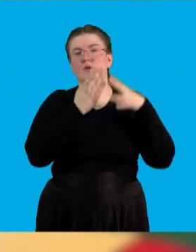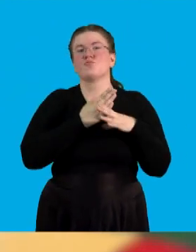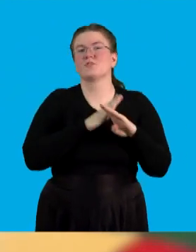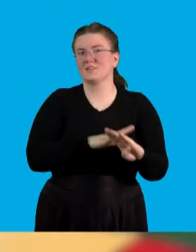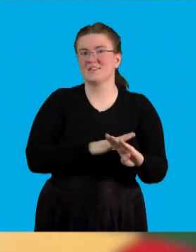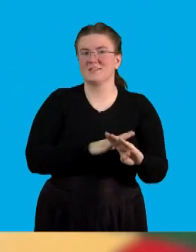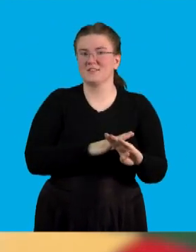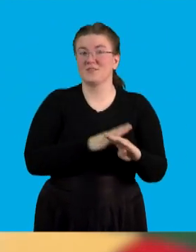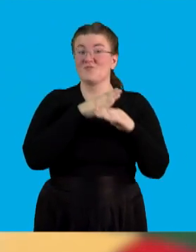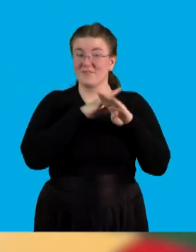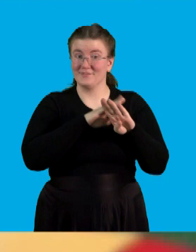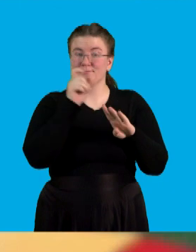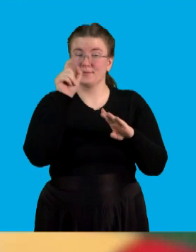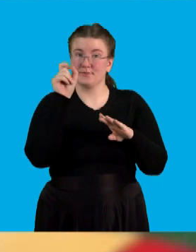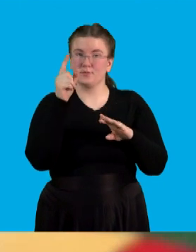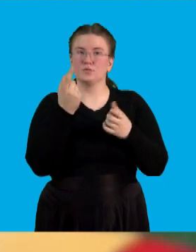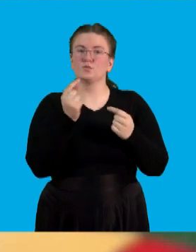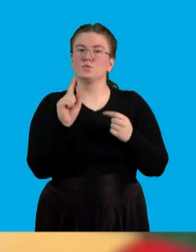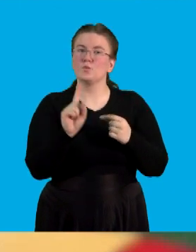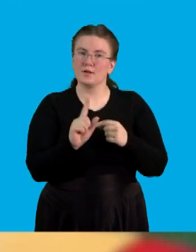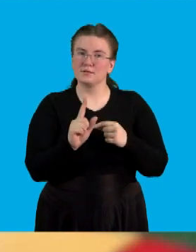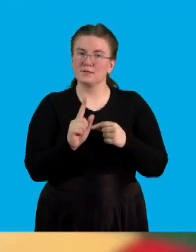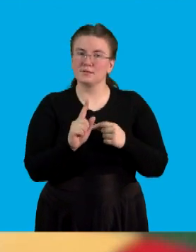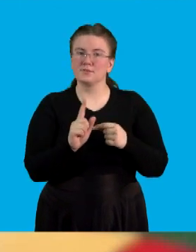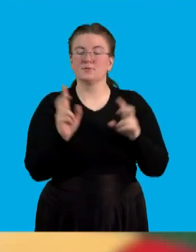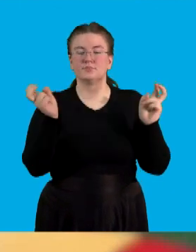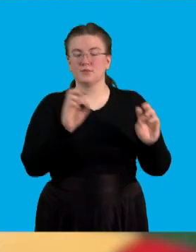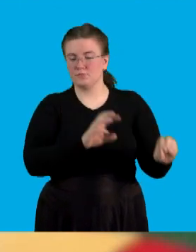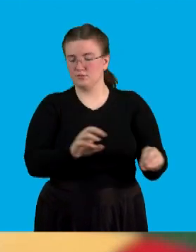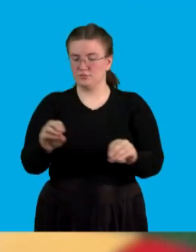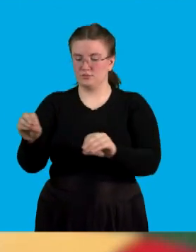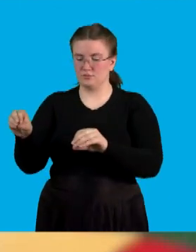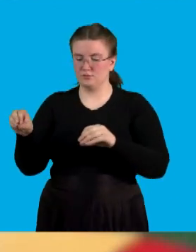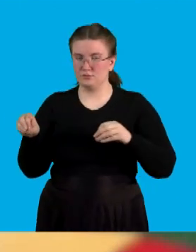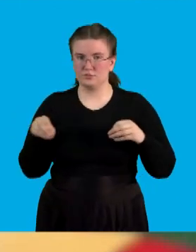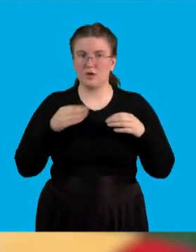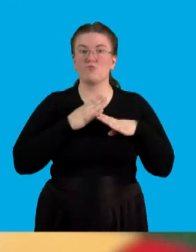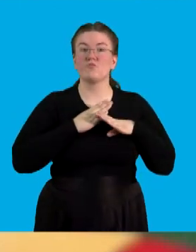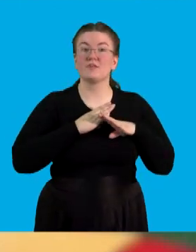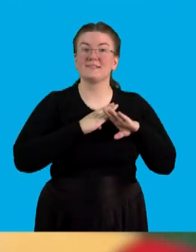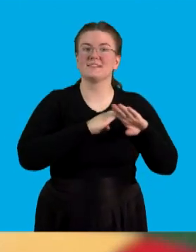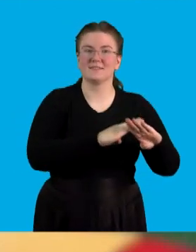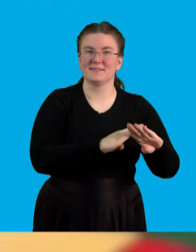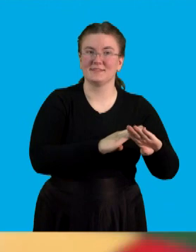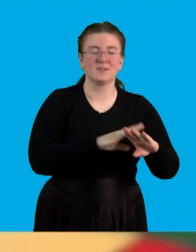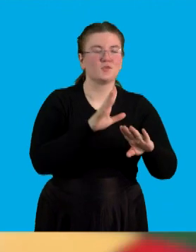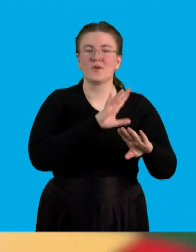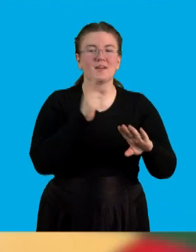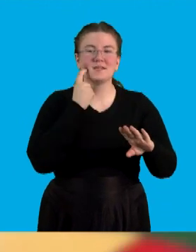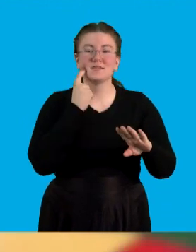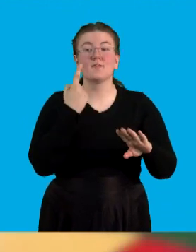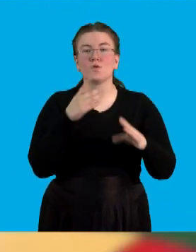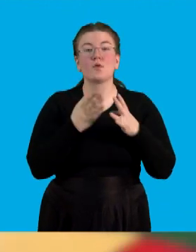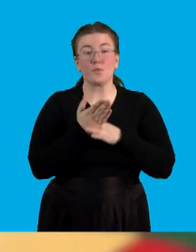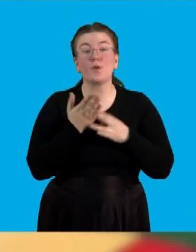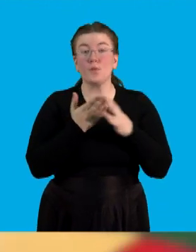resistors. Now, the function of a resistor, it is to resist the flow of current. So it does allow the current to pass through, but it doesn't make it